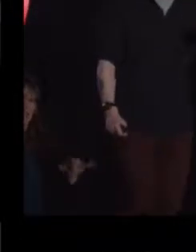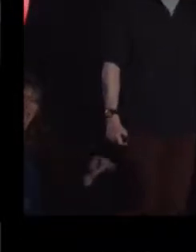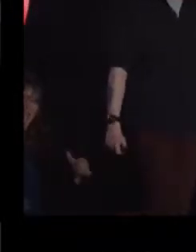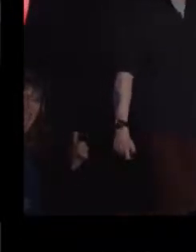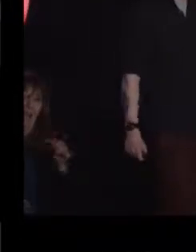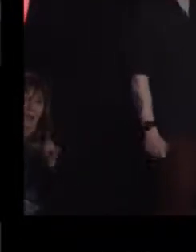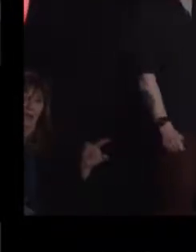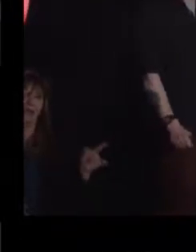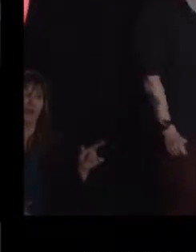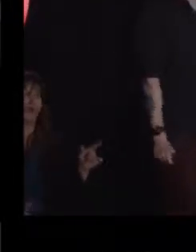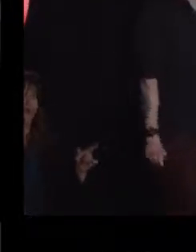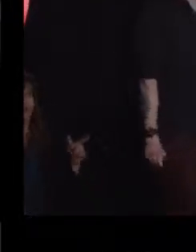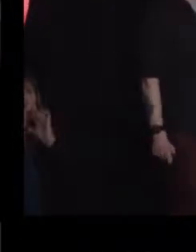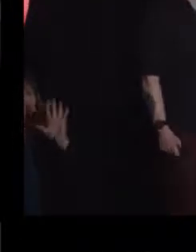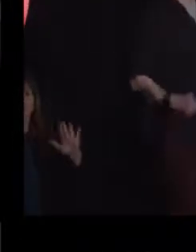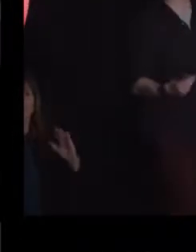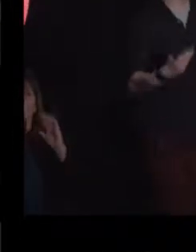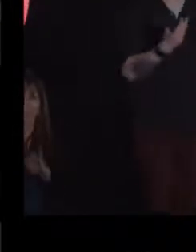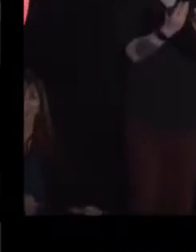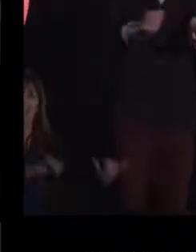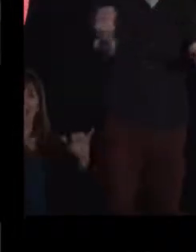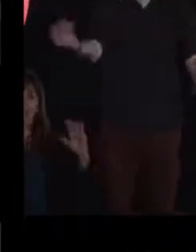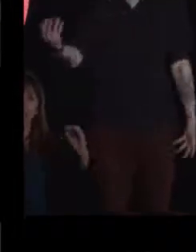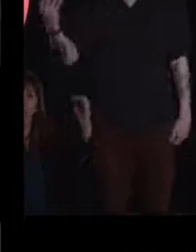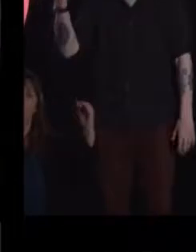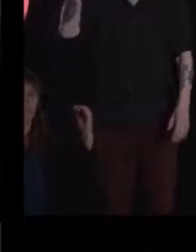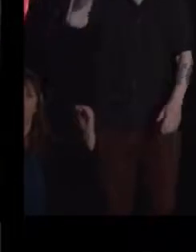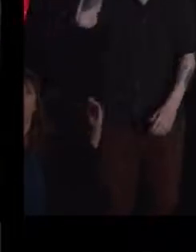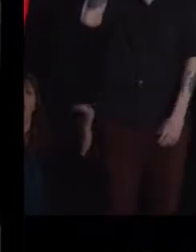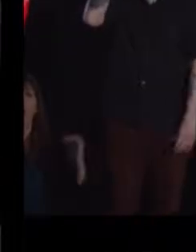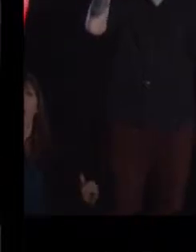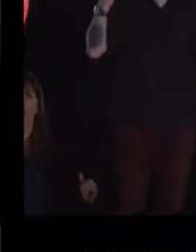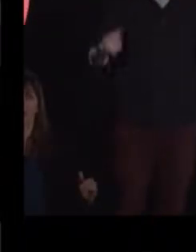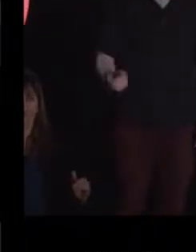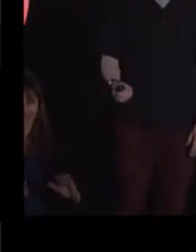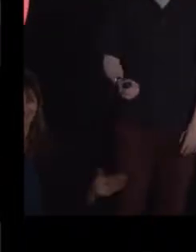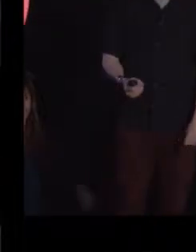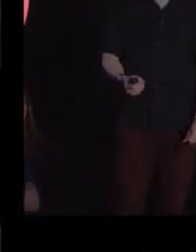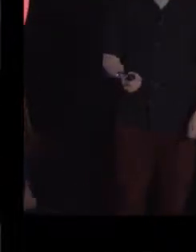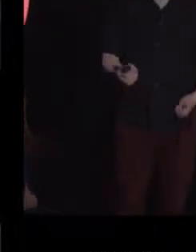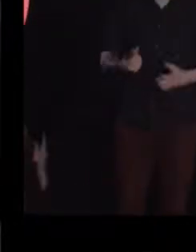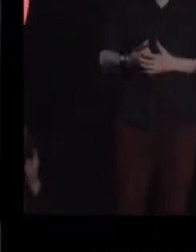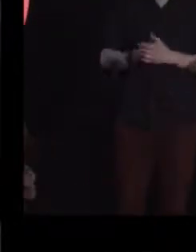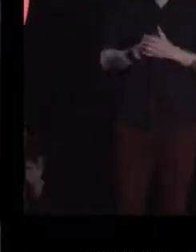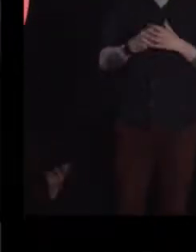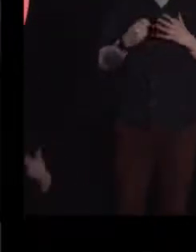thing I want you to take over today. Just lower my standards. But no, what I genuinely mean is